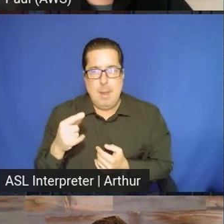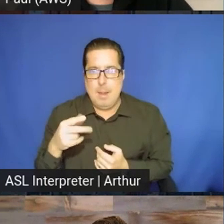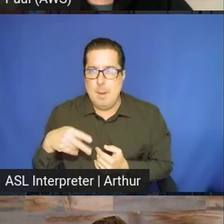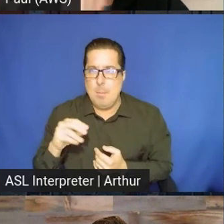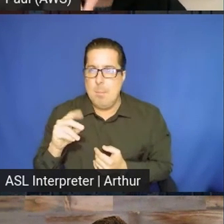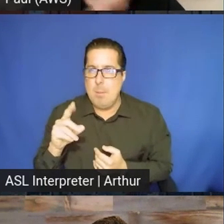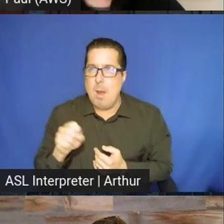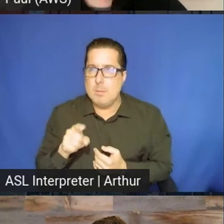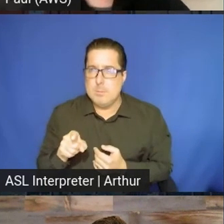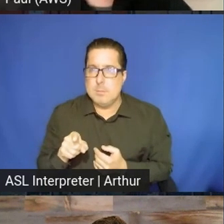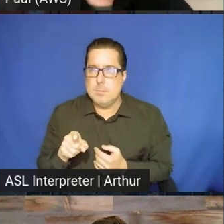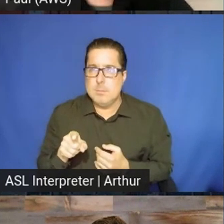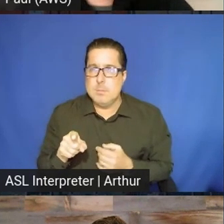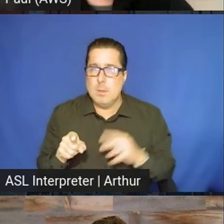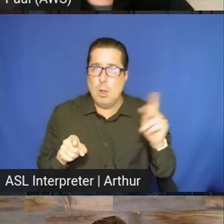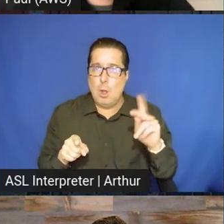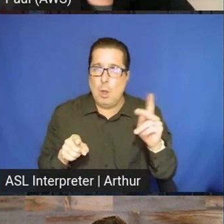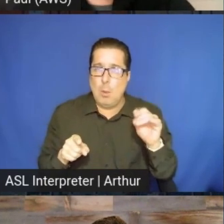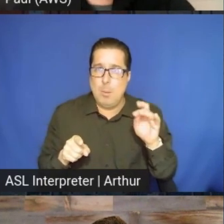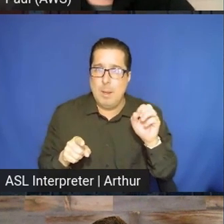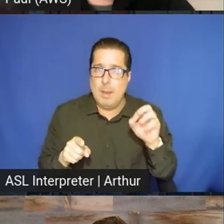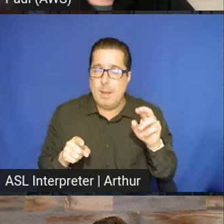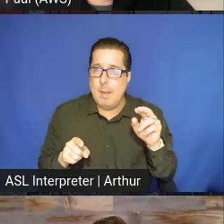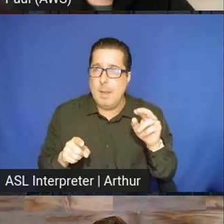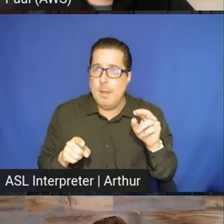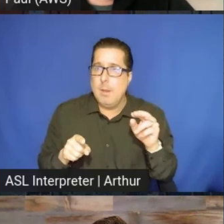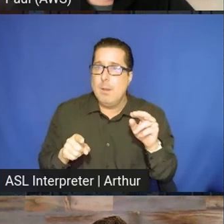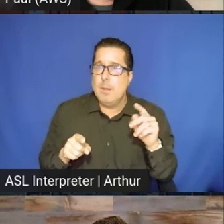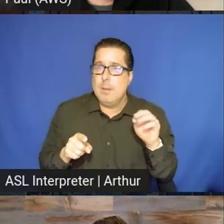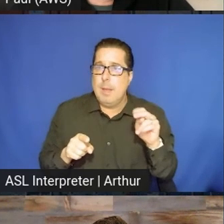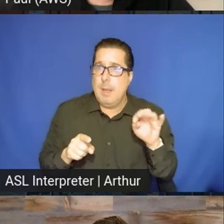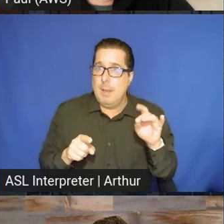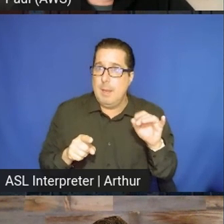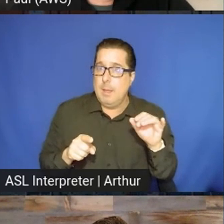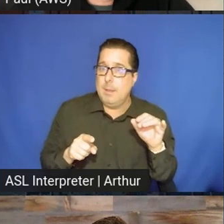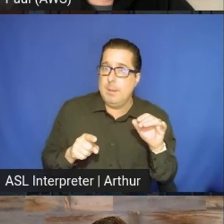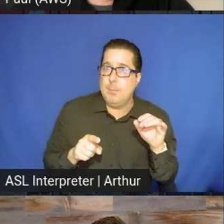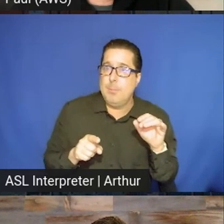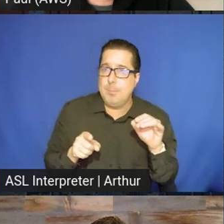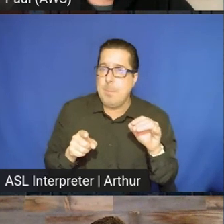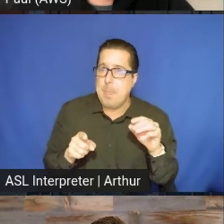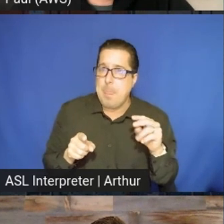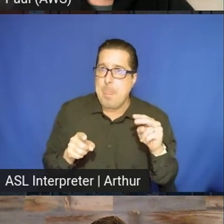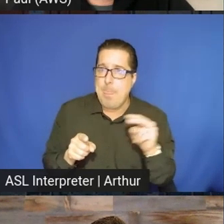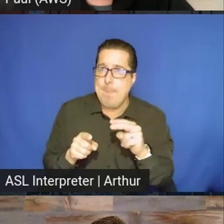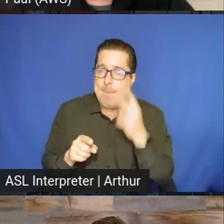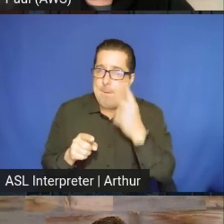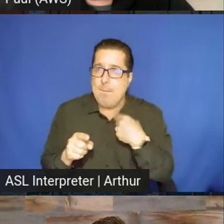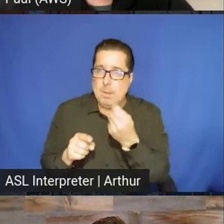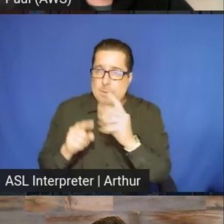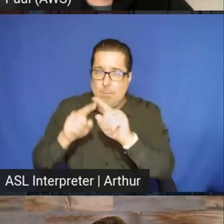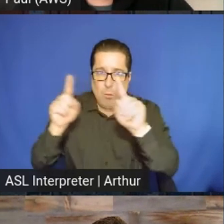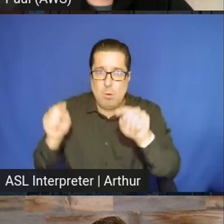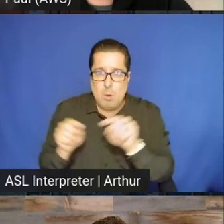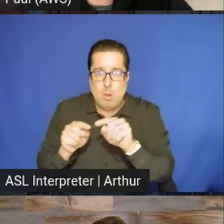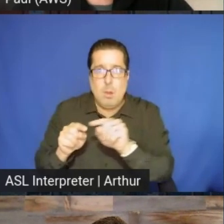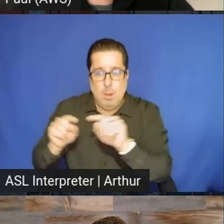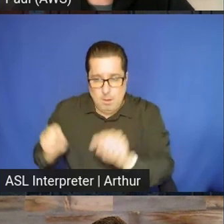says, oh, I see this existing capacity. You know what? I see that there's room that I can put a couple more pods here. Let's build